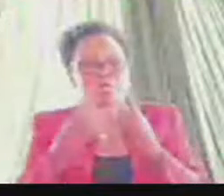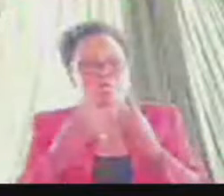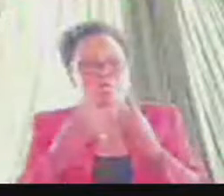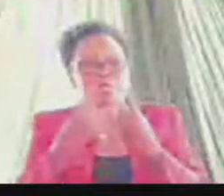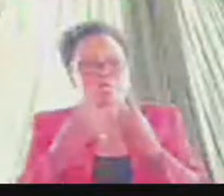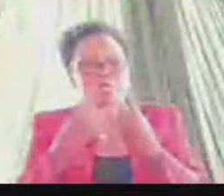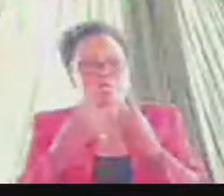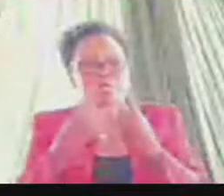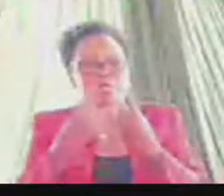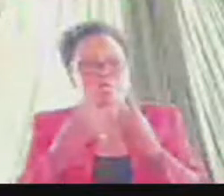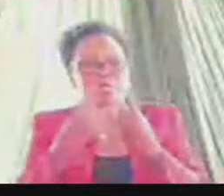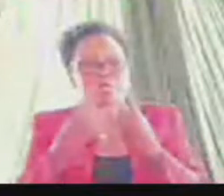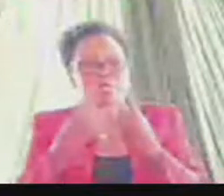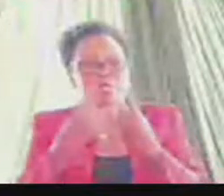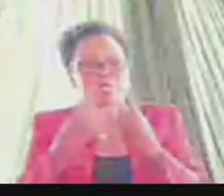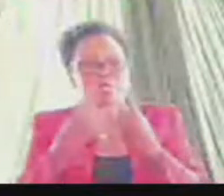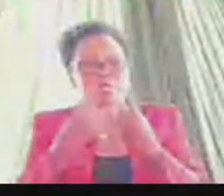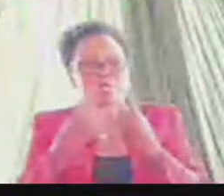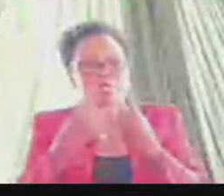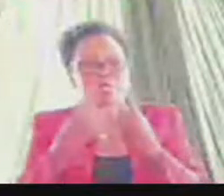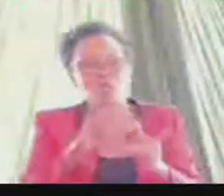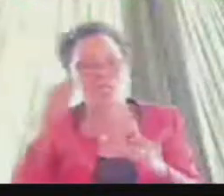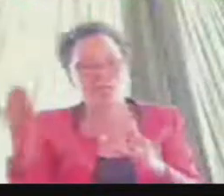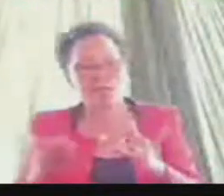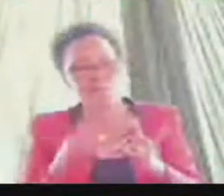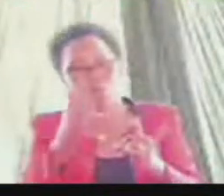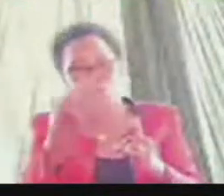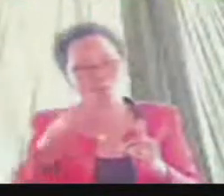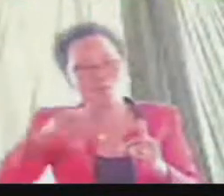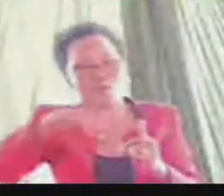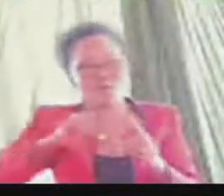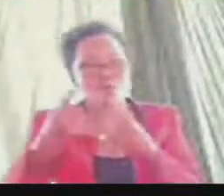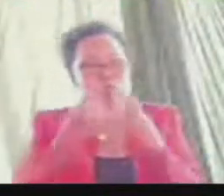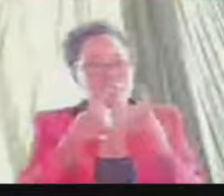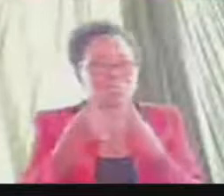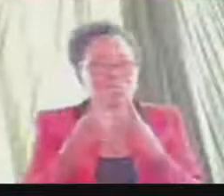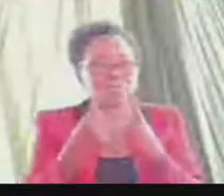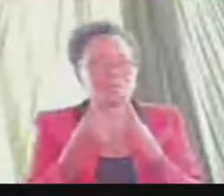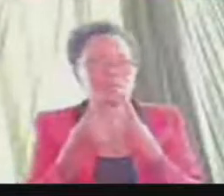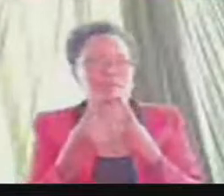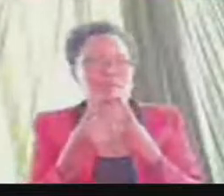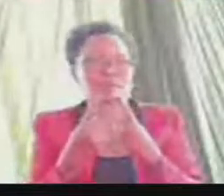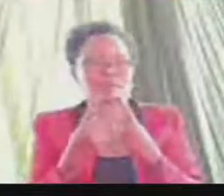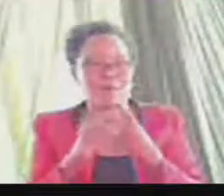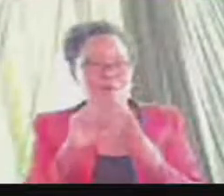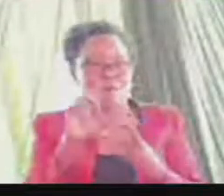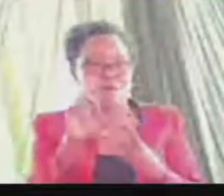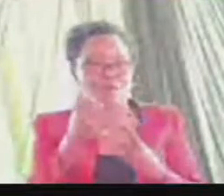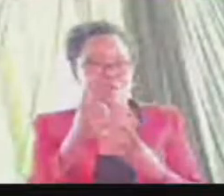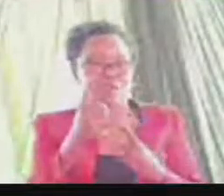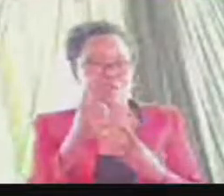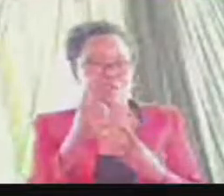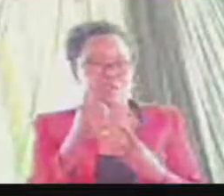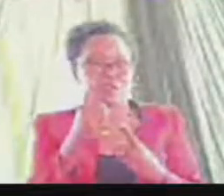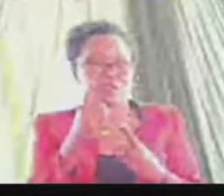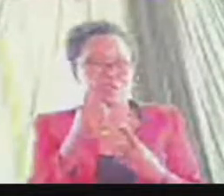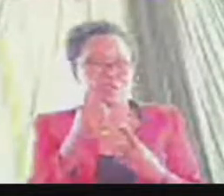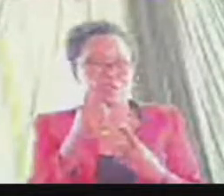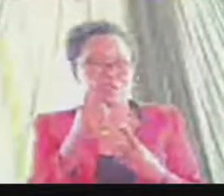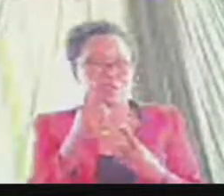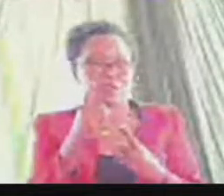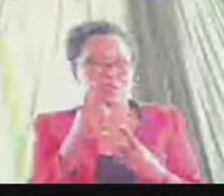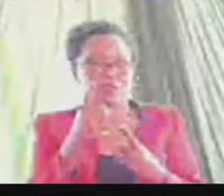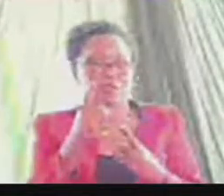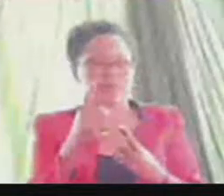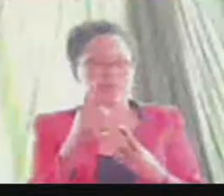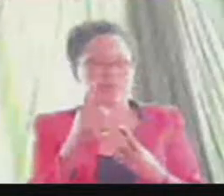We invite one of us to discuss. So, first and foremost, to disobey what the Supreme Court has